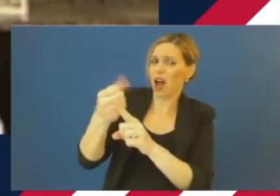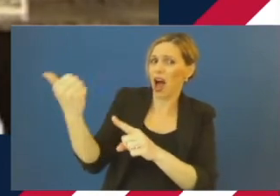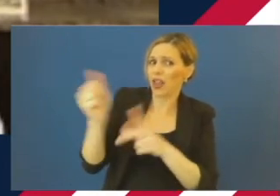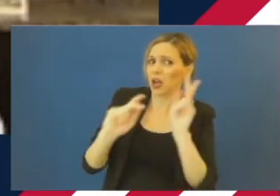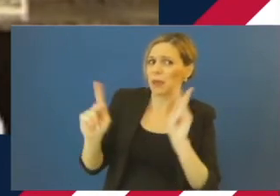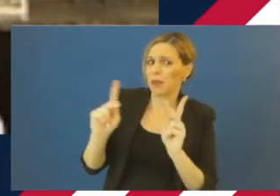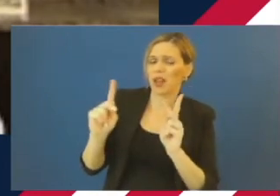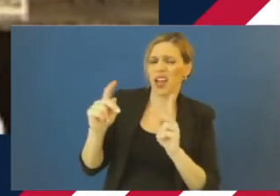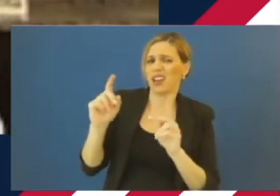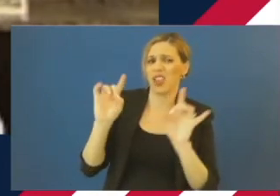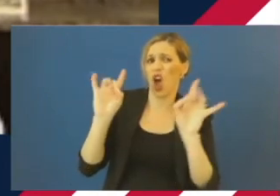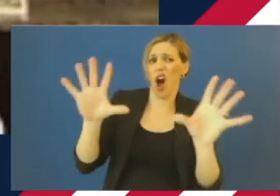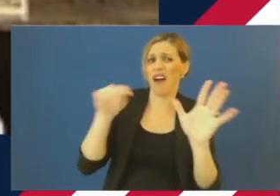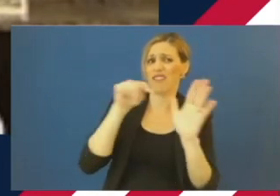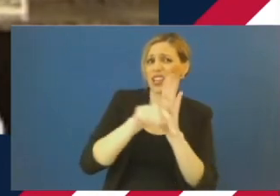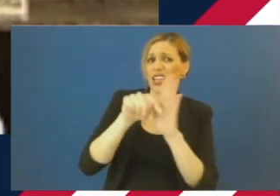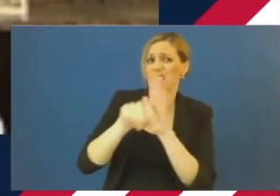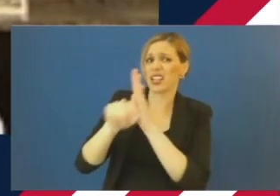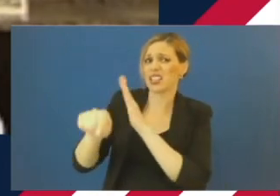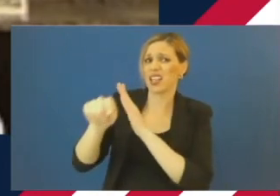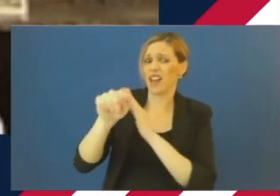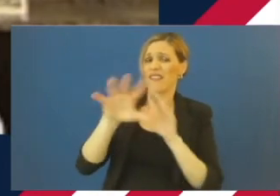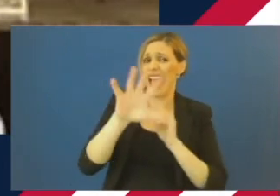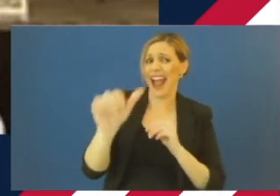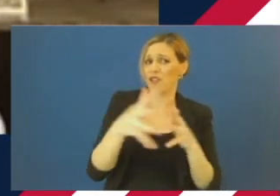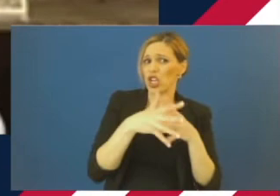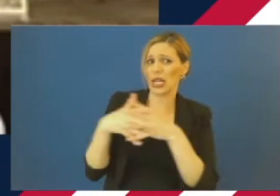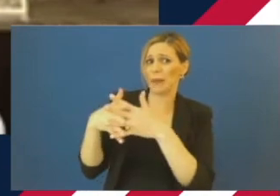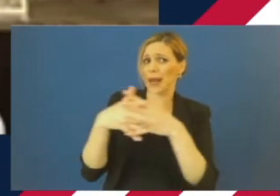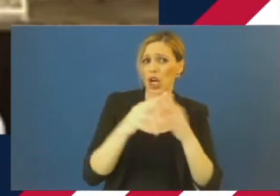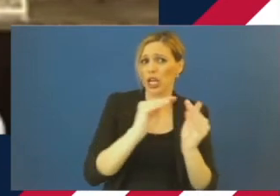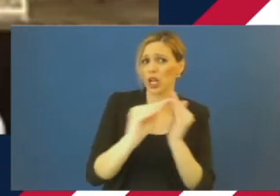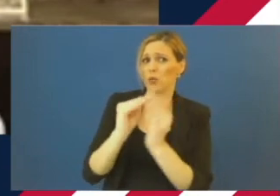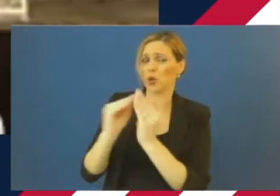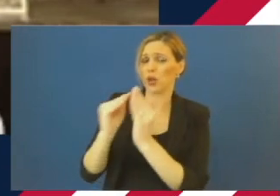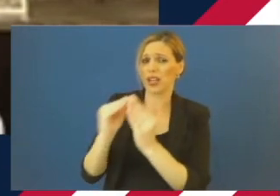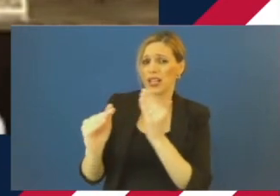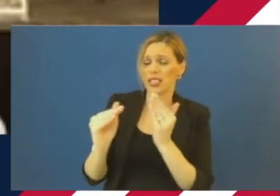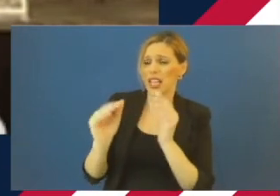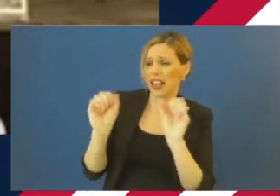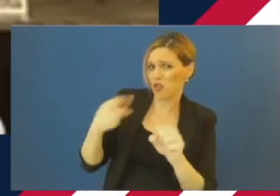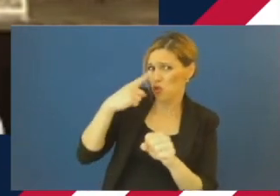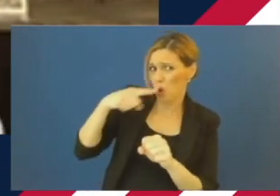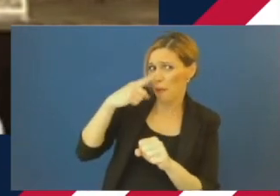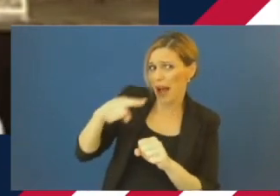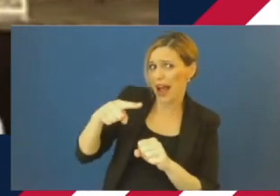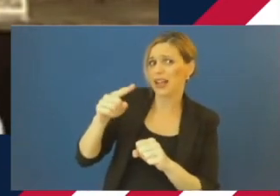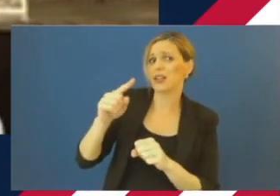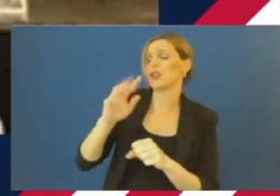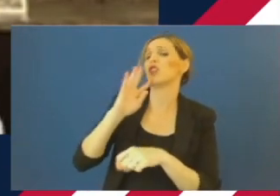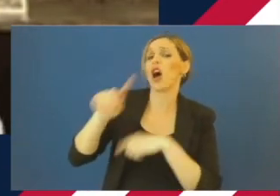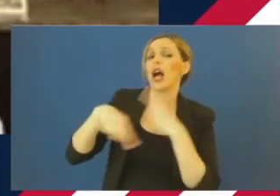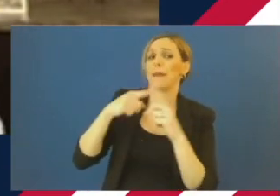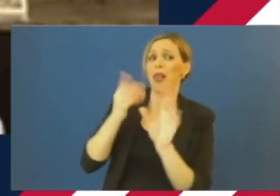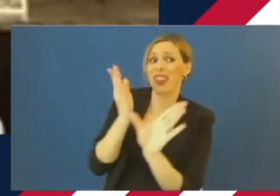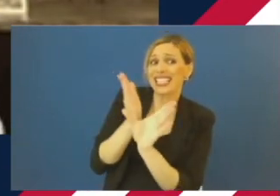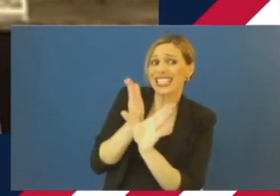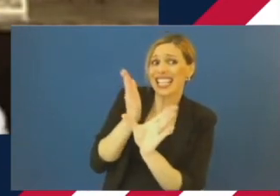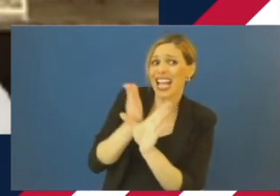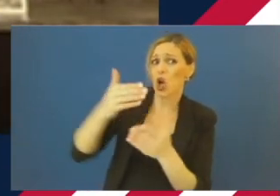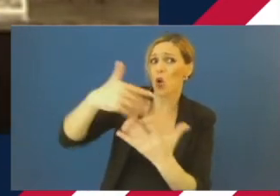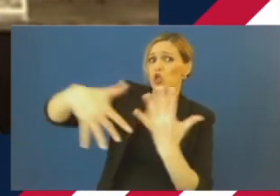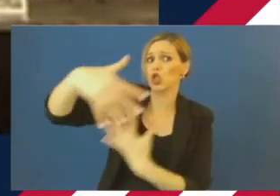long to African-American communities? Talk a little bit about the psychosocial part of it as well, and what that means for us